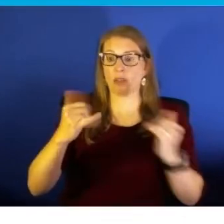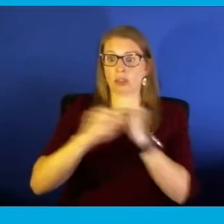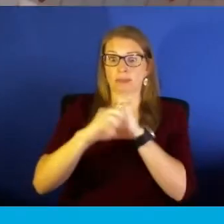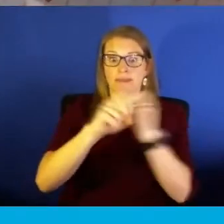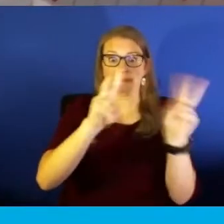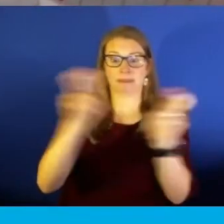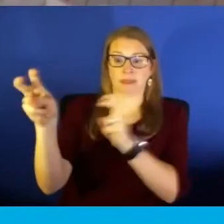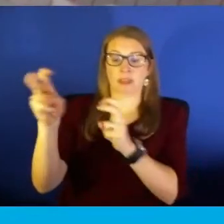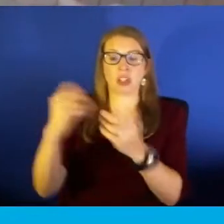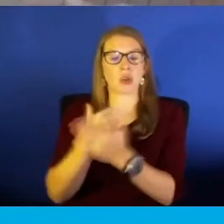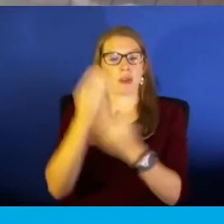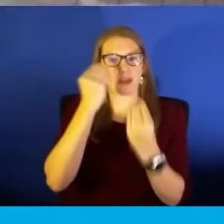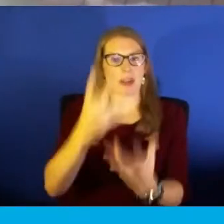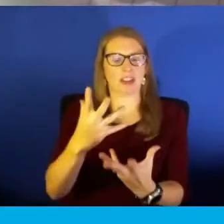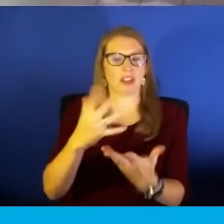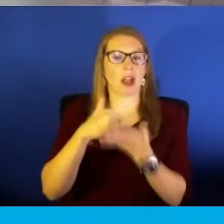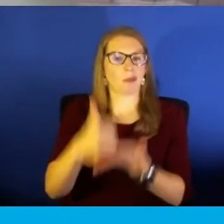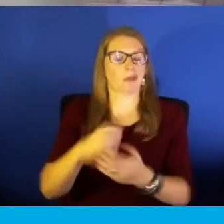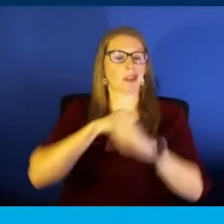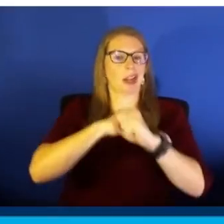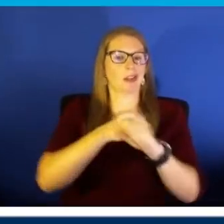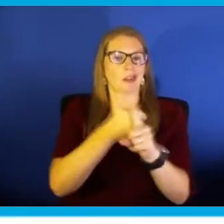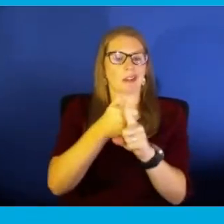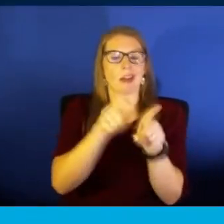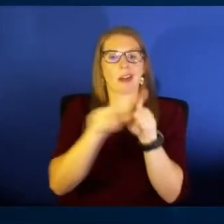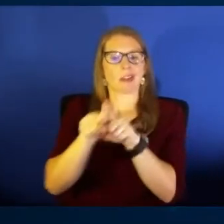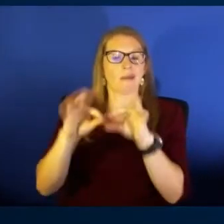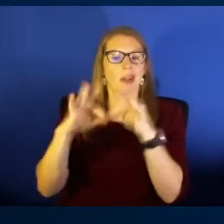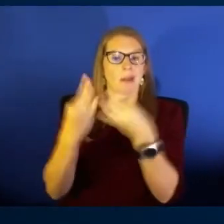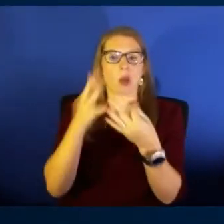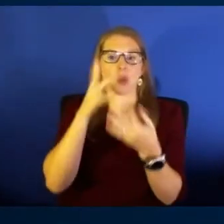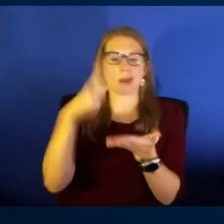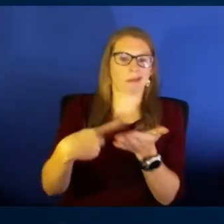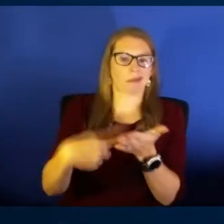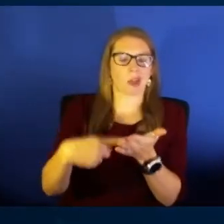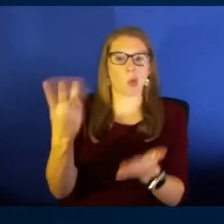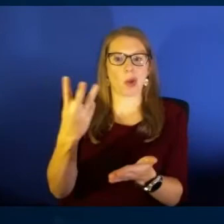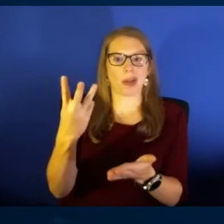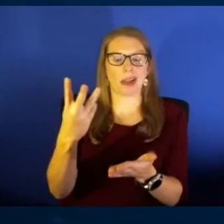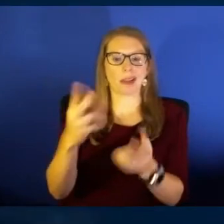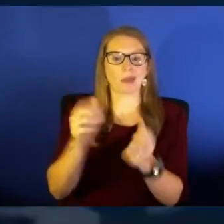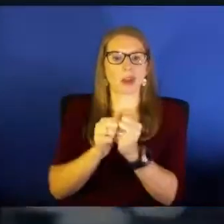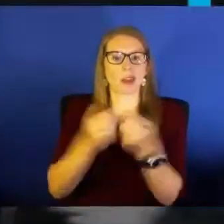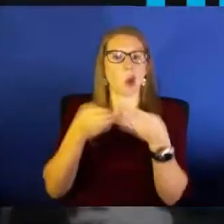protect you and your family. We'll break it all down Wednesday at 8 on Open Mics.